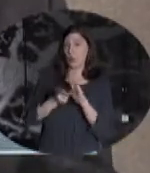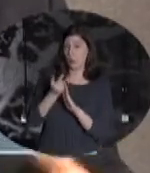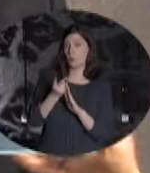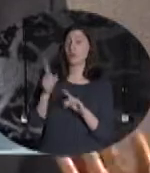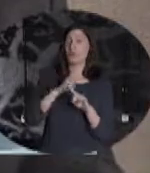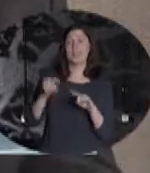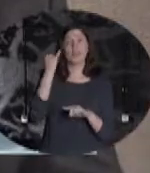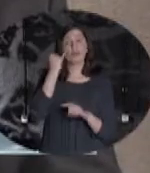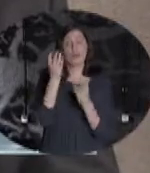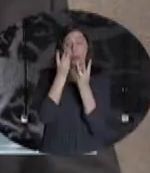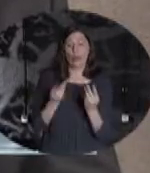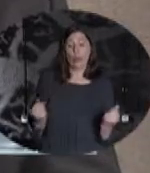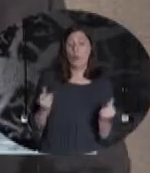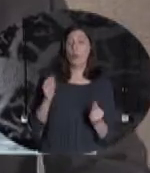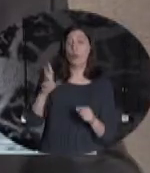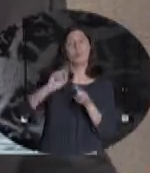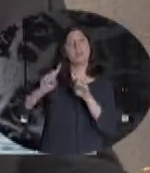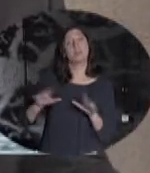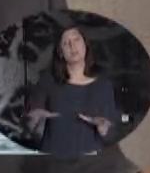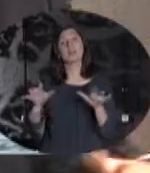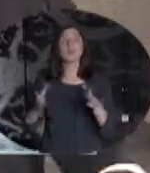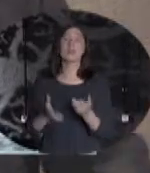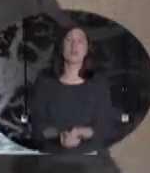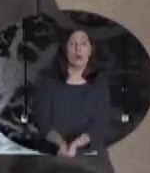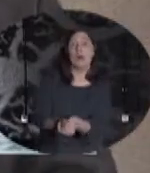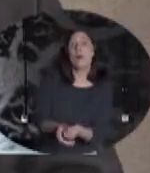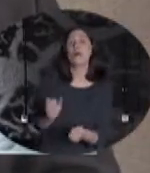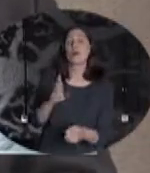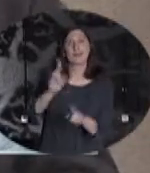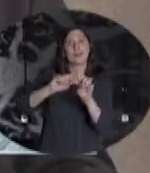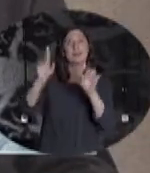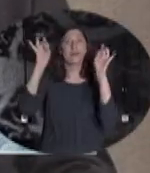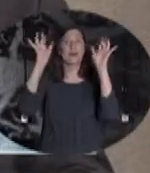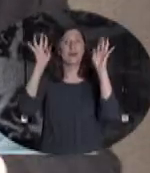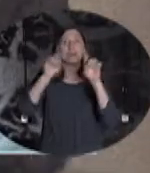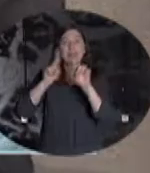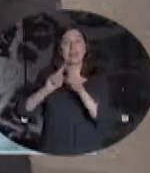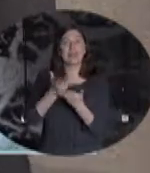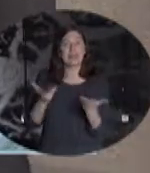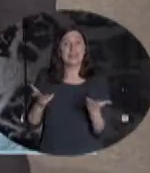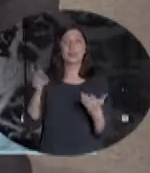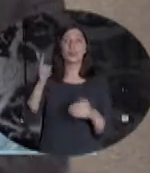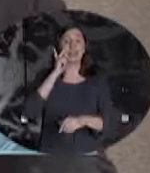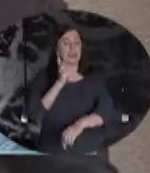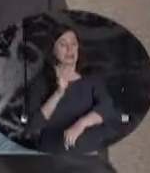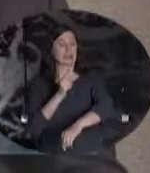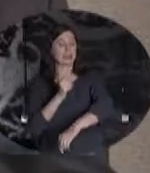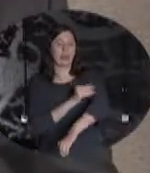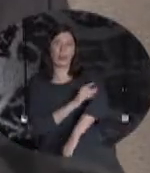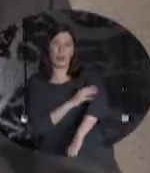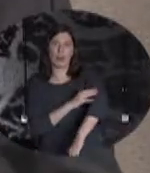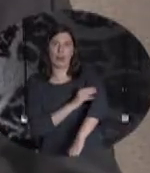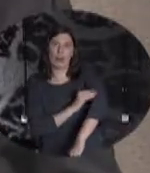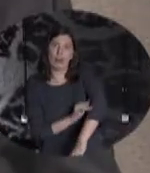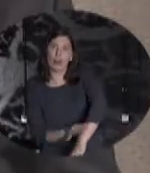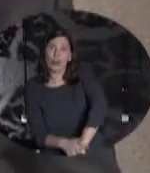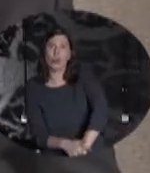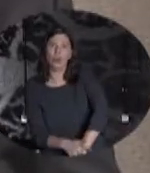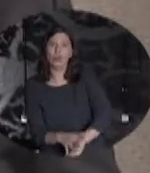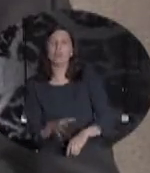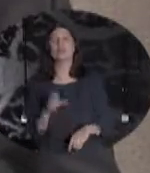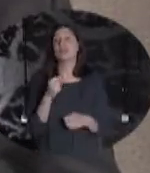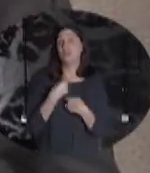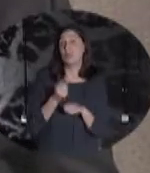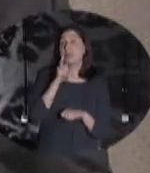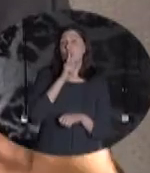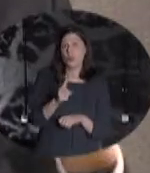off, or you're participating in different activities, you're playing volleyball and on the beach and things like that, you know, you'll feel it. You'll see it sometimes kind of run off on your skin. So make